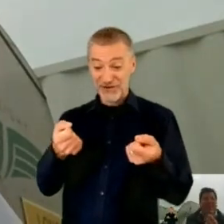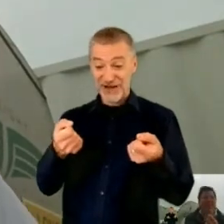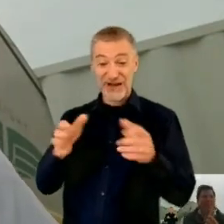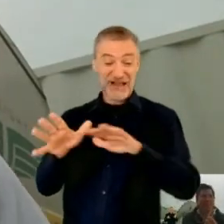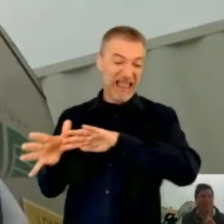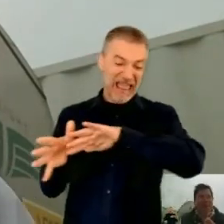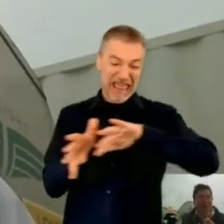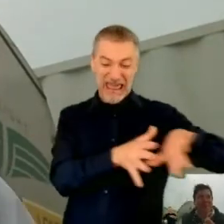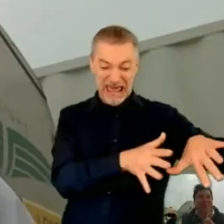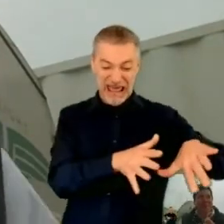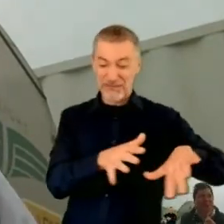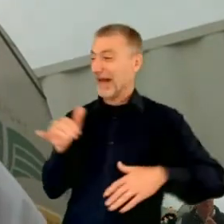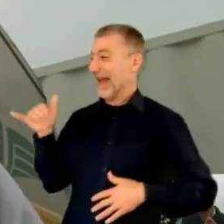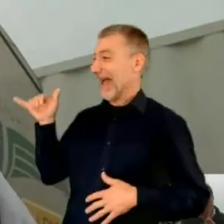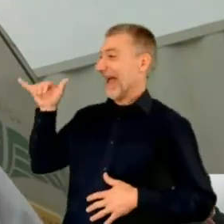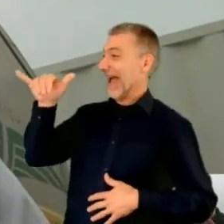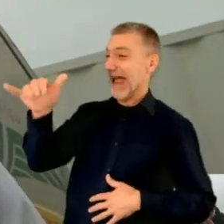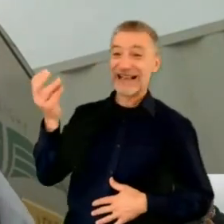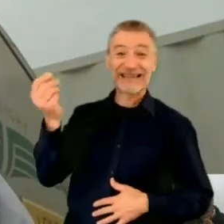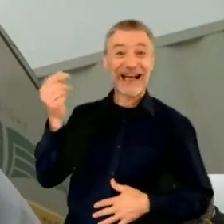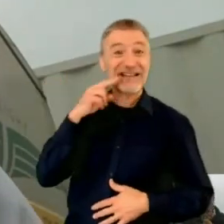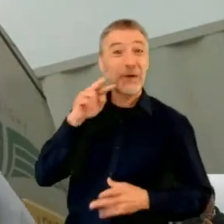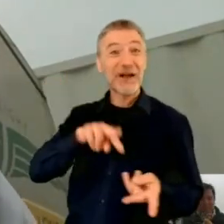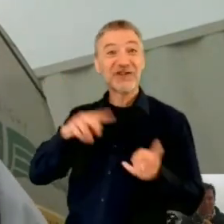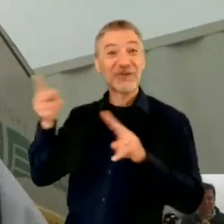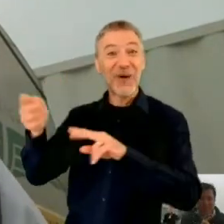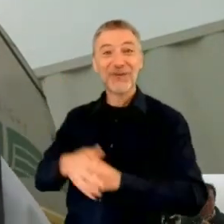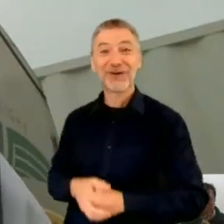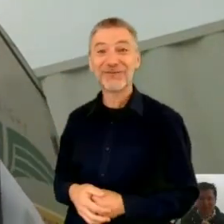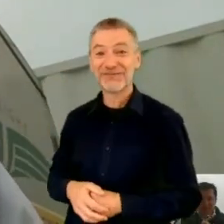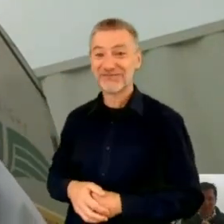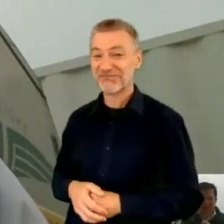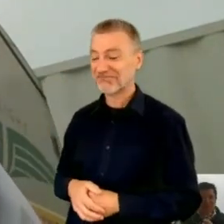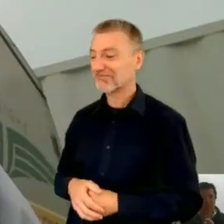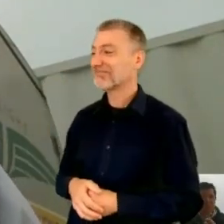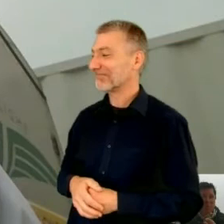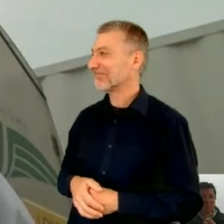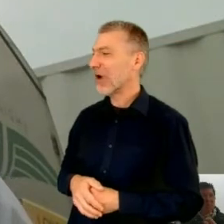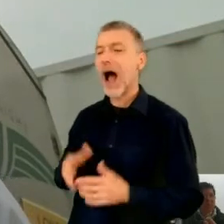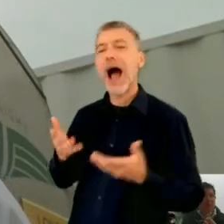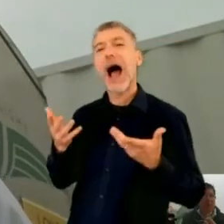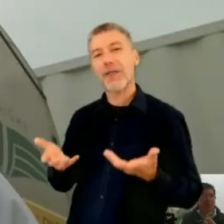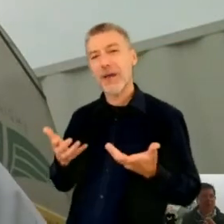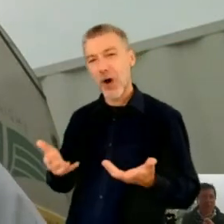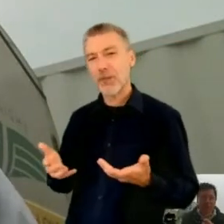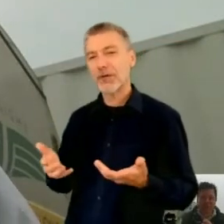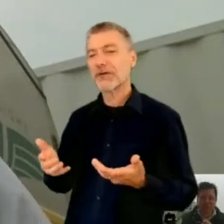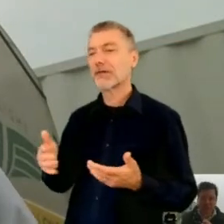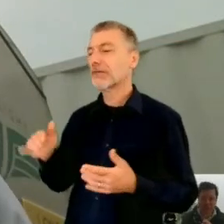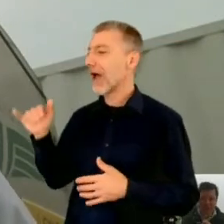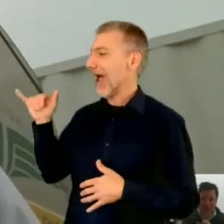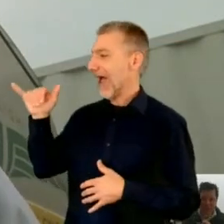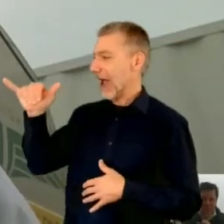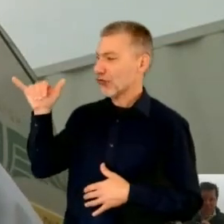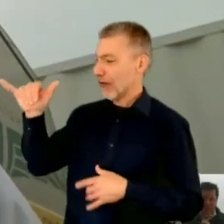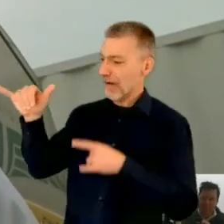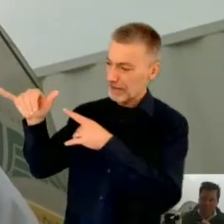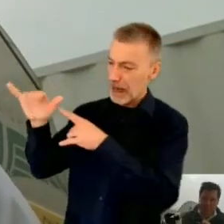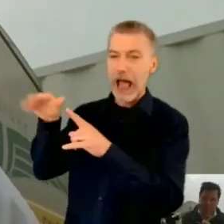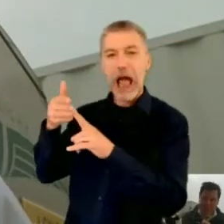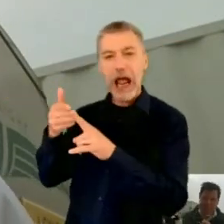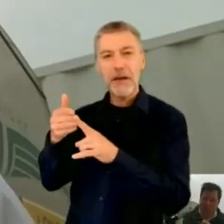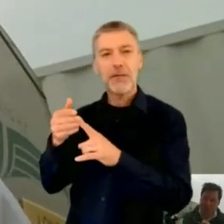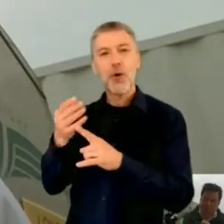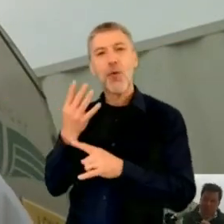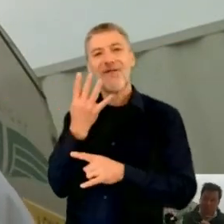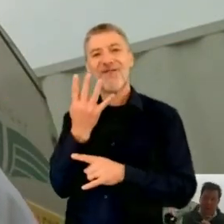Fantastic. So at the minute, everyone's looking at sort of 4 or 5 seater aircraft. So when you think about some of the technology challenges we have around